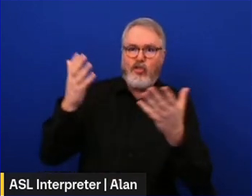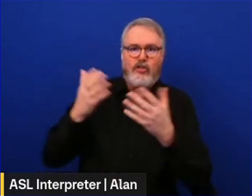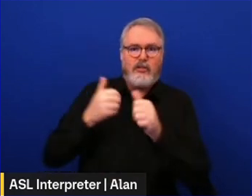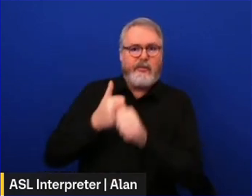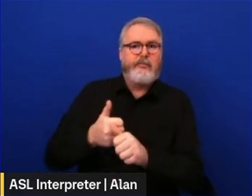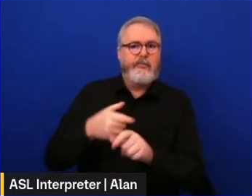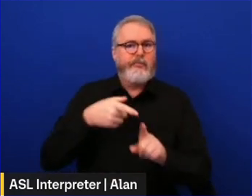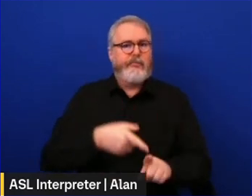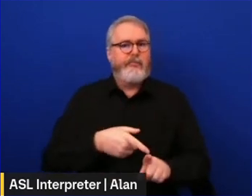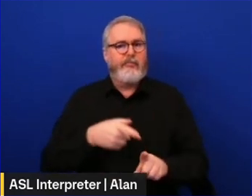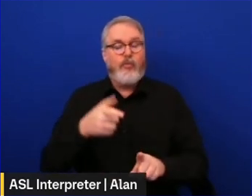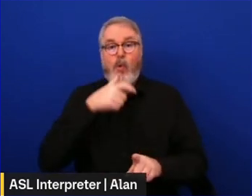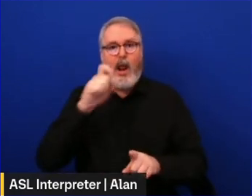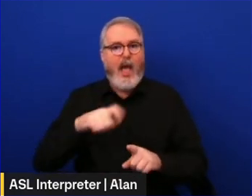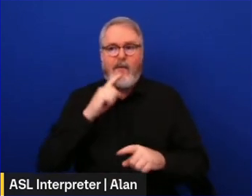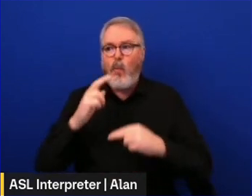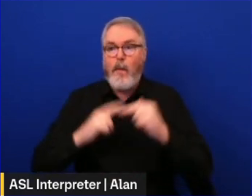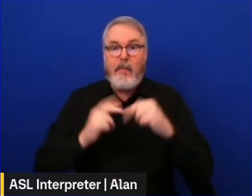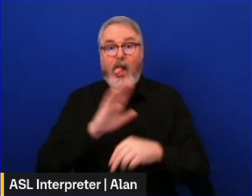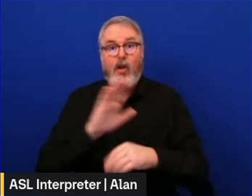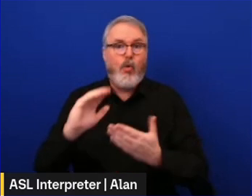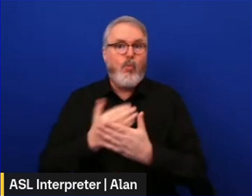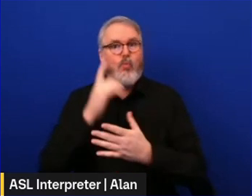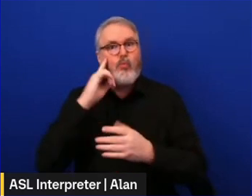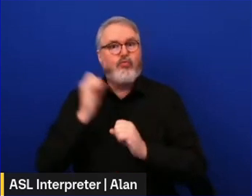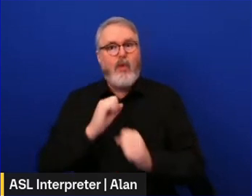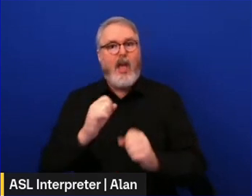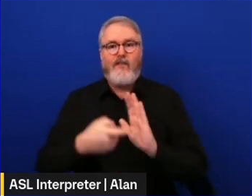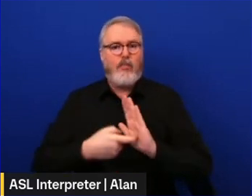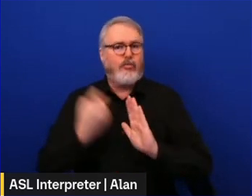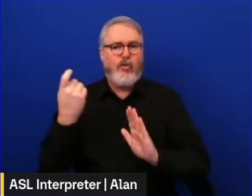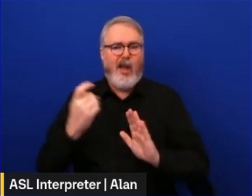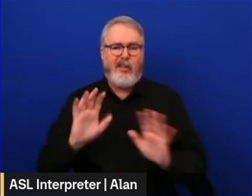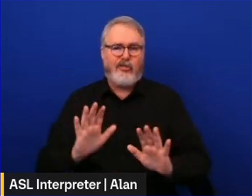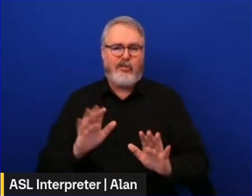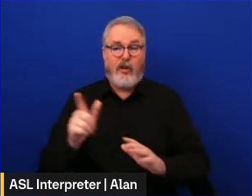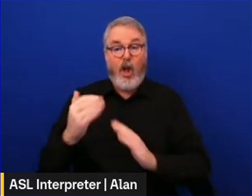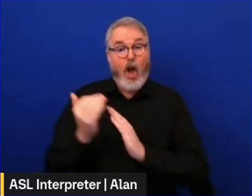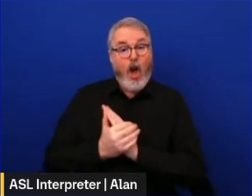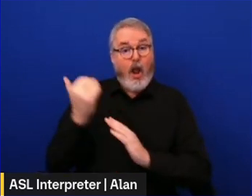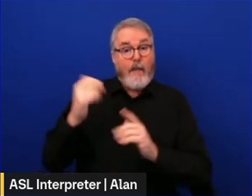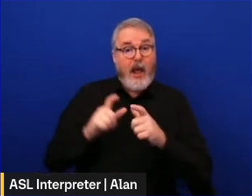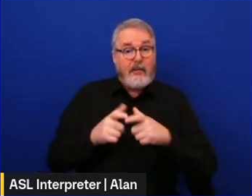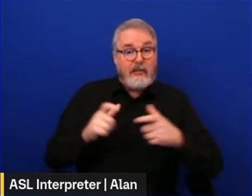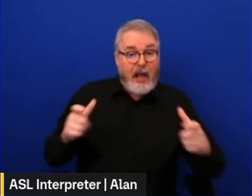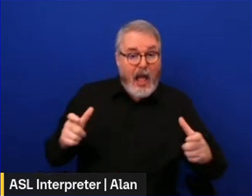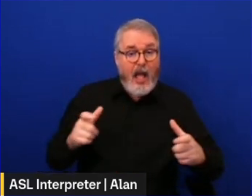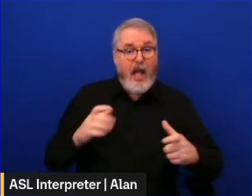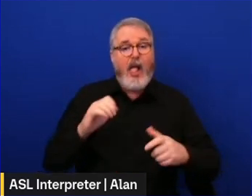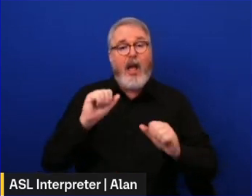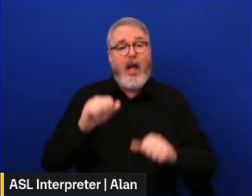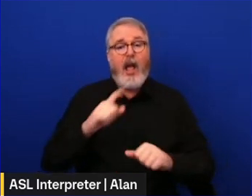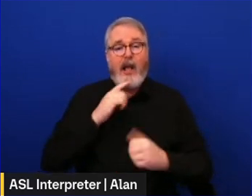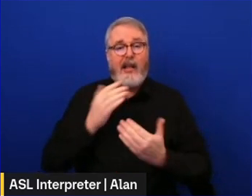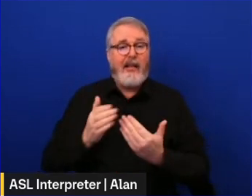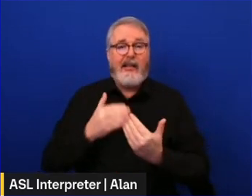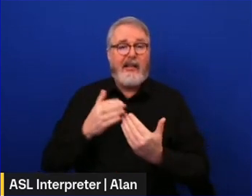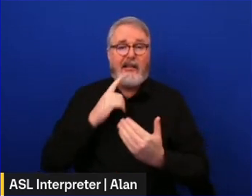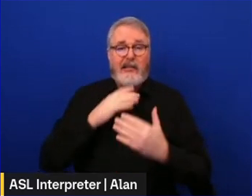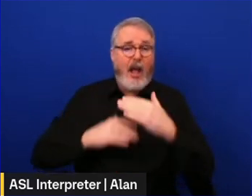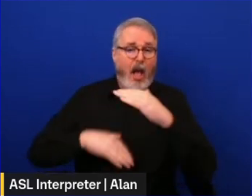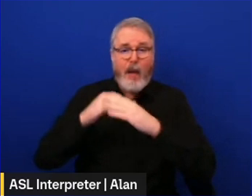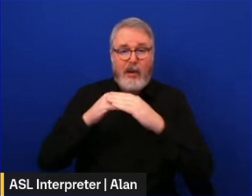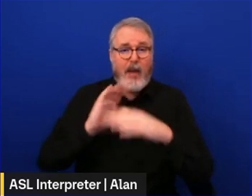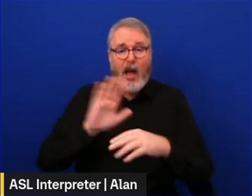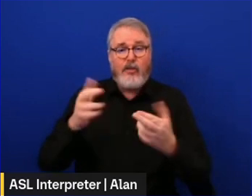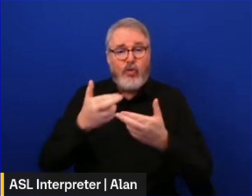infrastructure strategy from scratch. From automated scaling to optimize resources allocation, these tools ensure efficiently